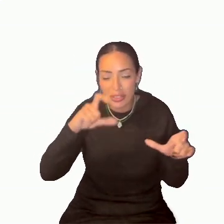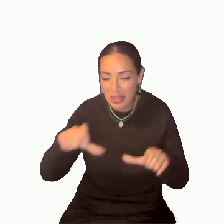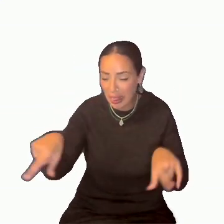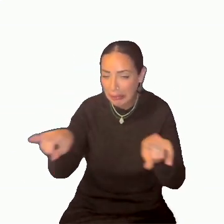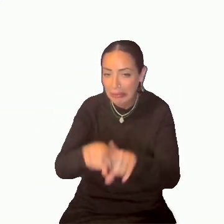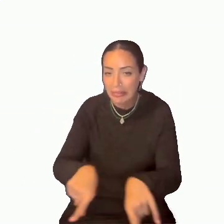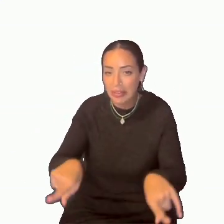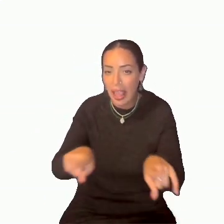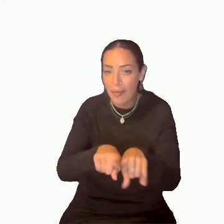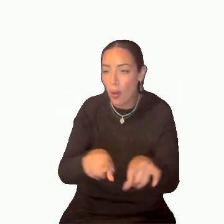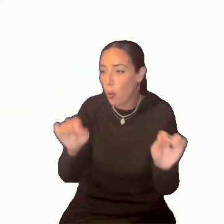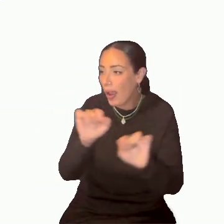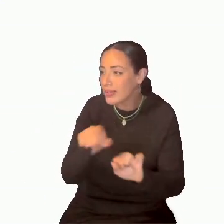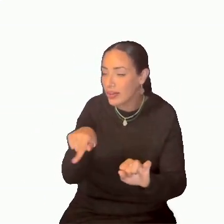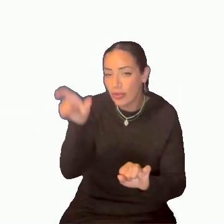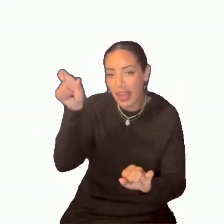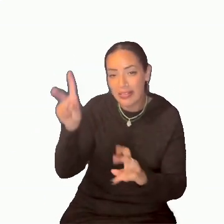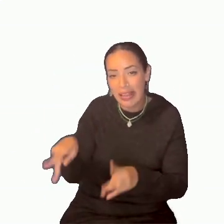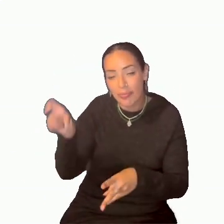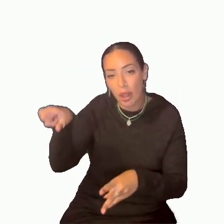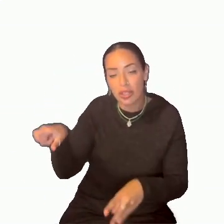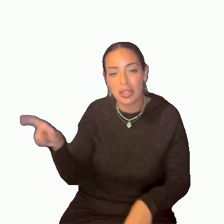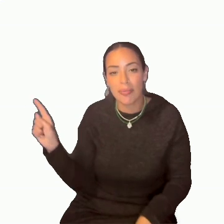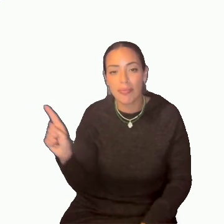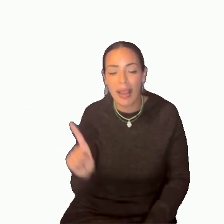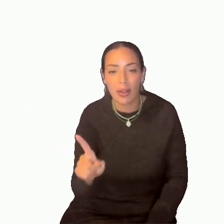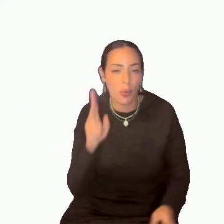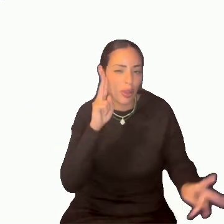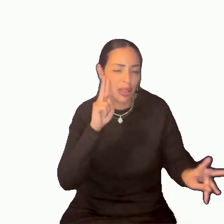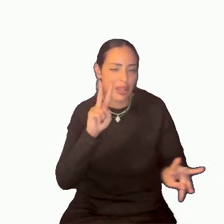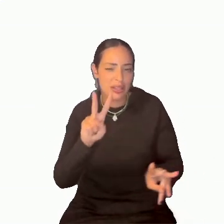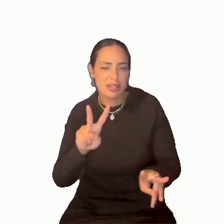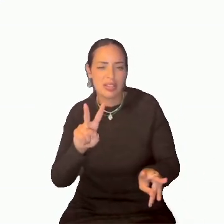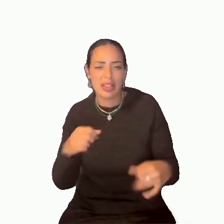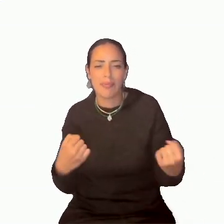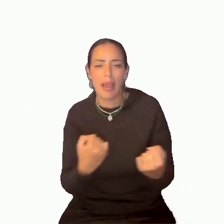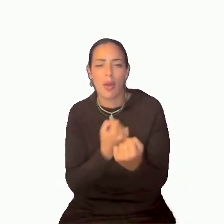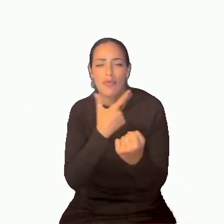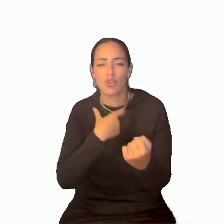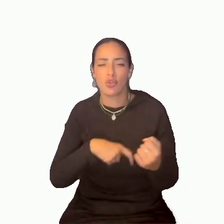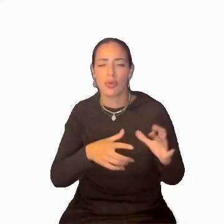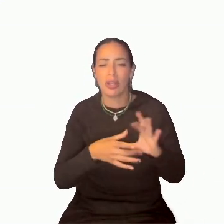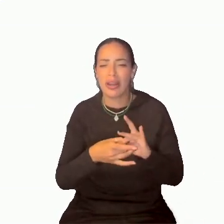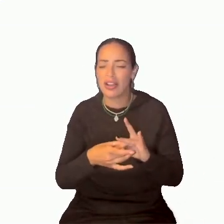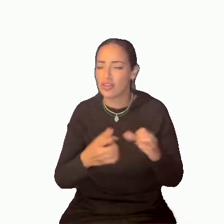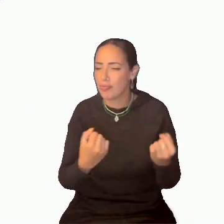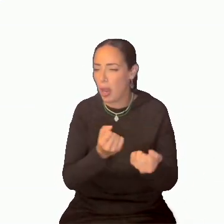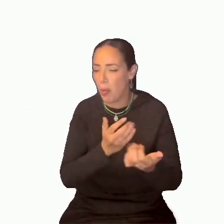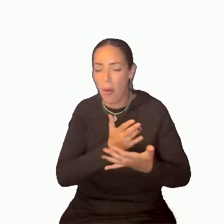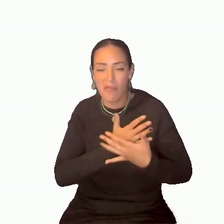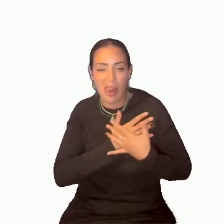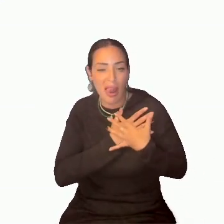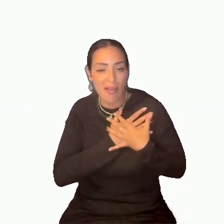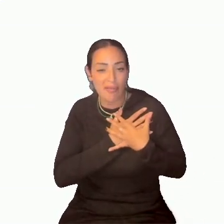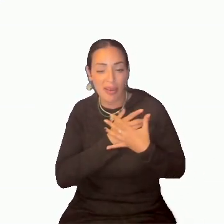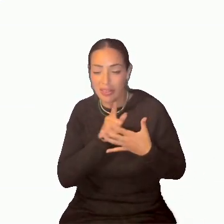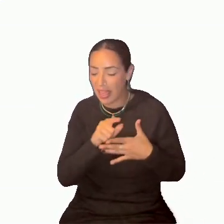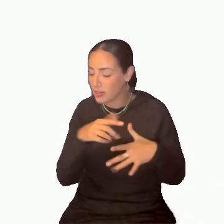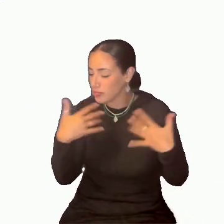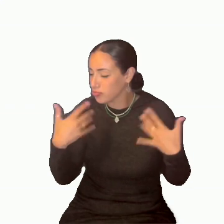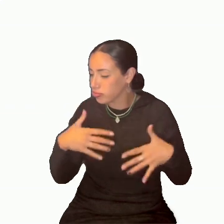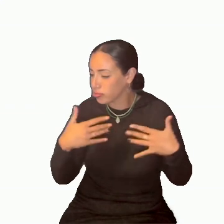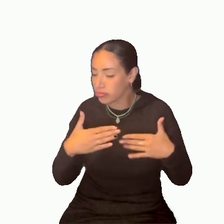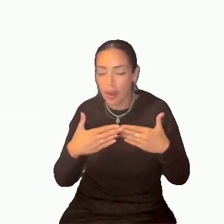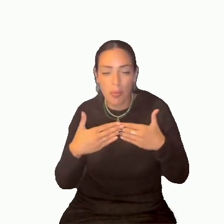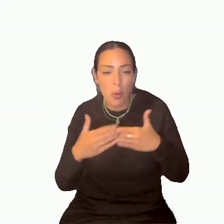grief and pain, but also to love, the power of human connection and the ways in which it transcends all life, and this